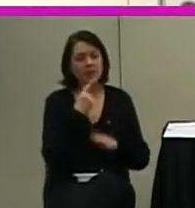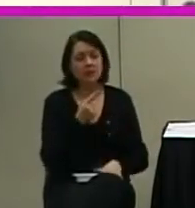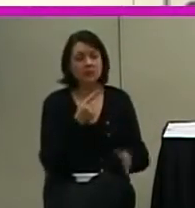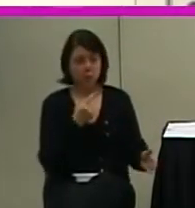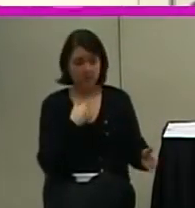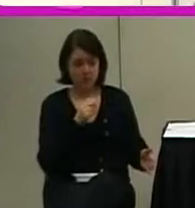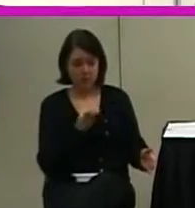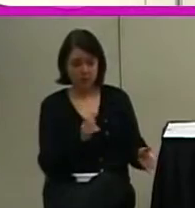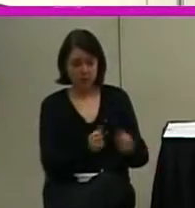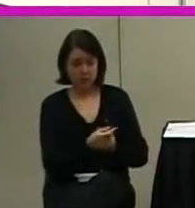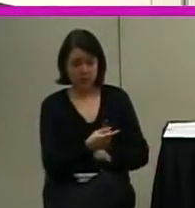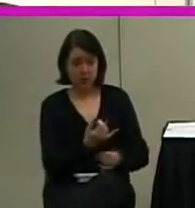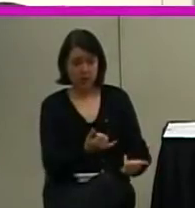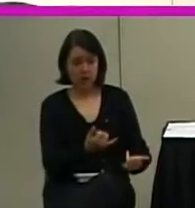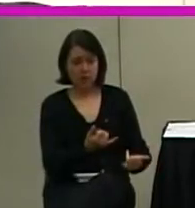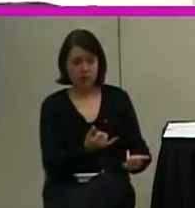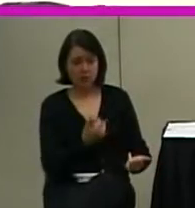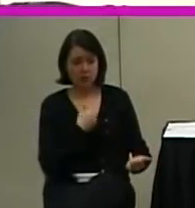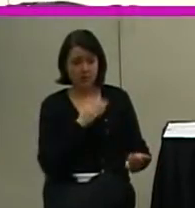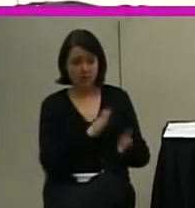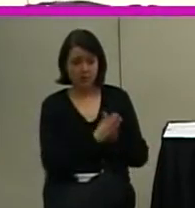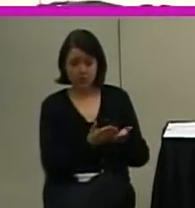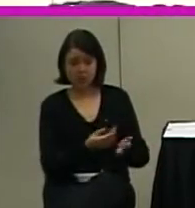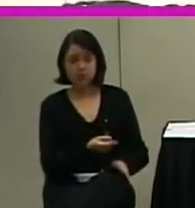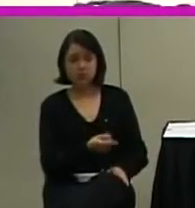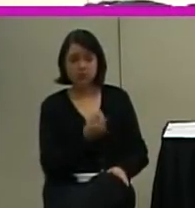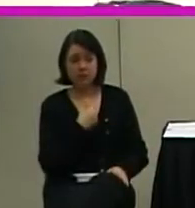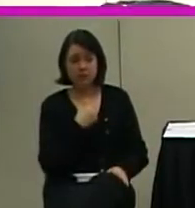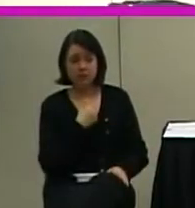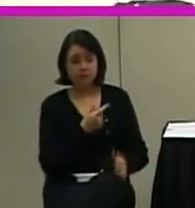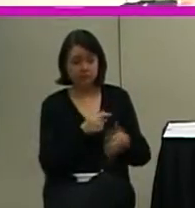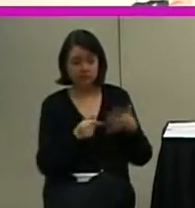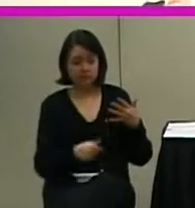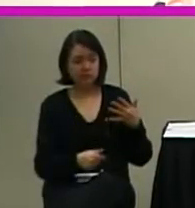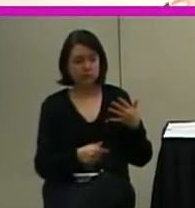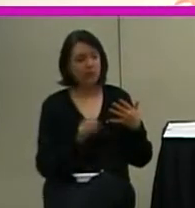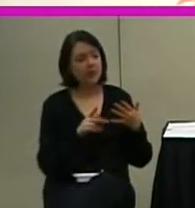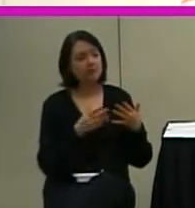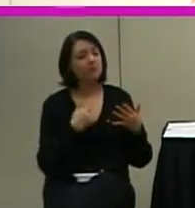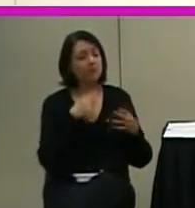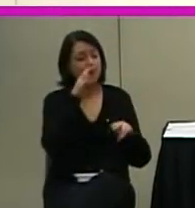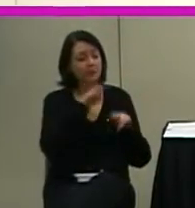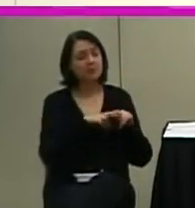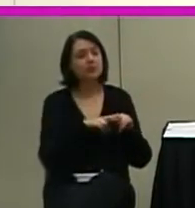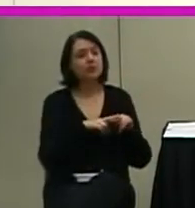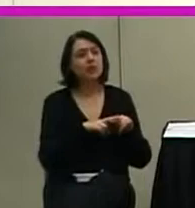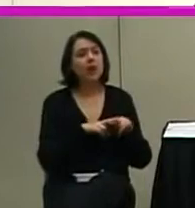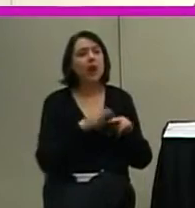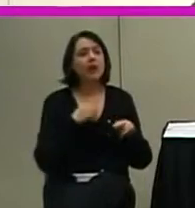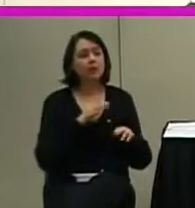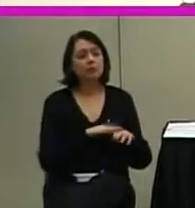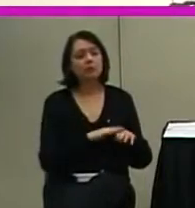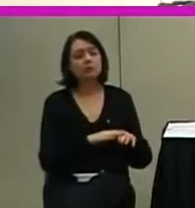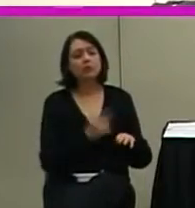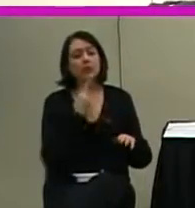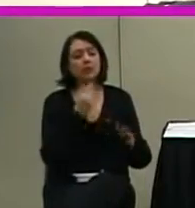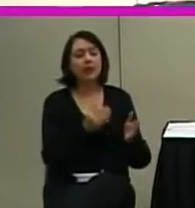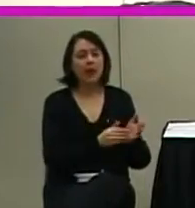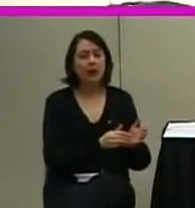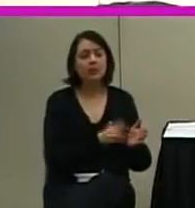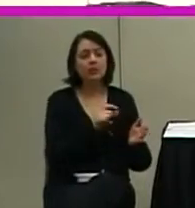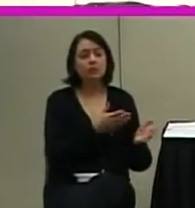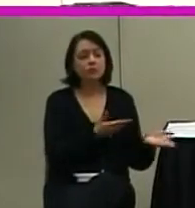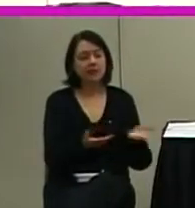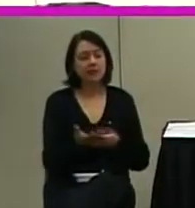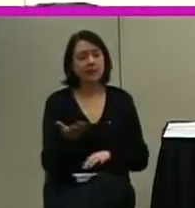have your pencils with you today? Do you have your books? Do you have those things? Okay, have fun at class. But it gives me a chance to remind them of those things,